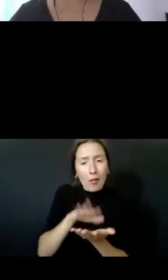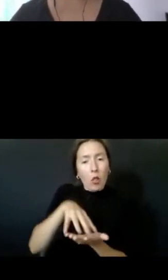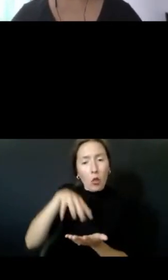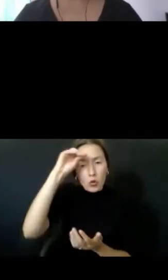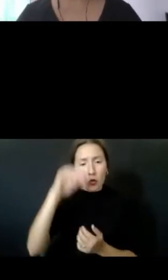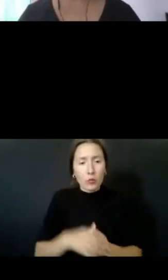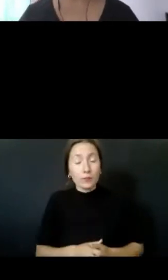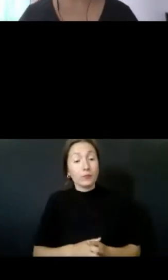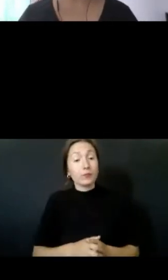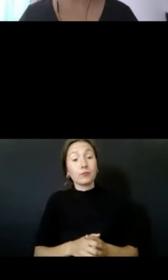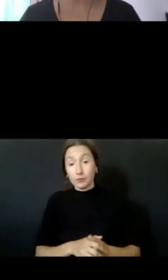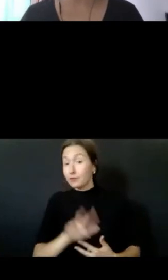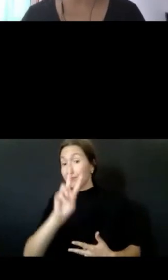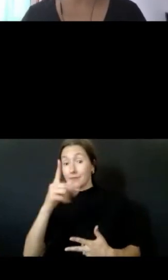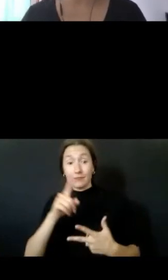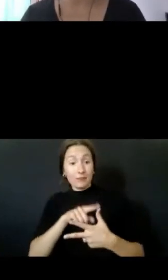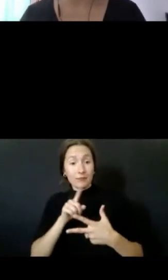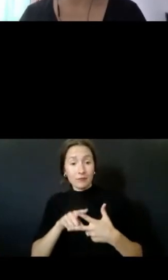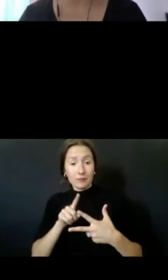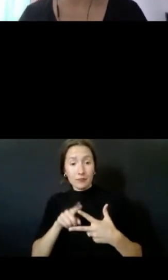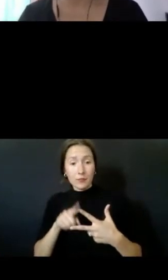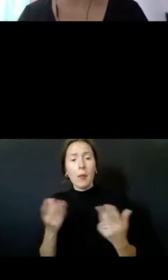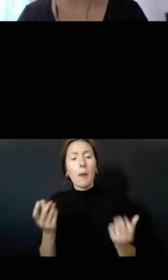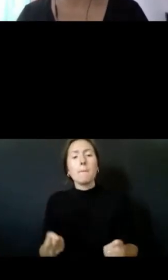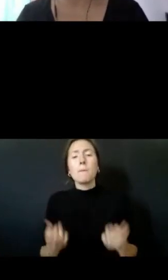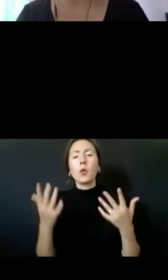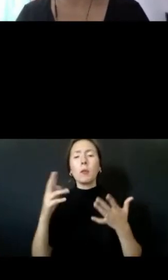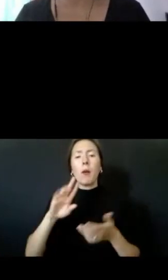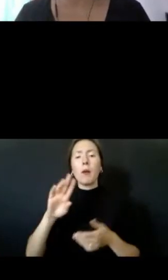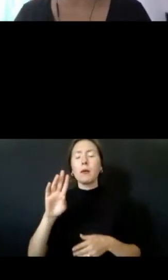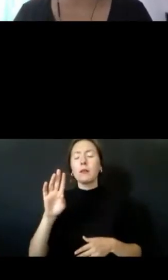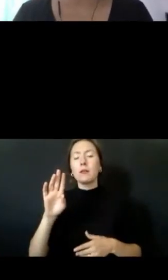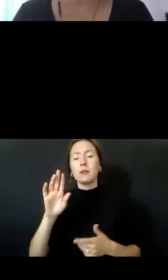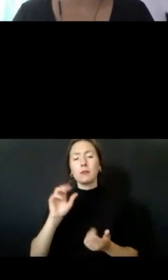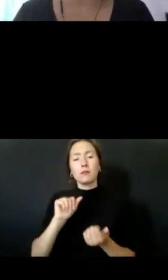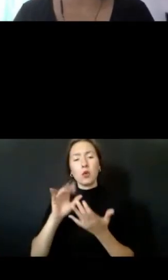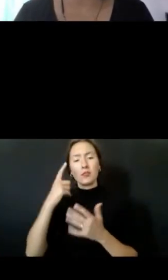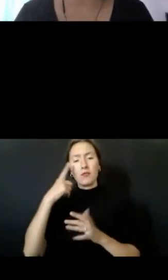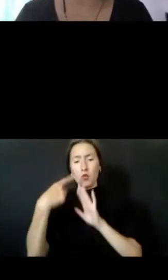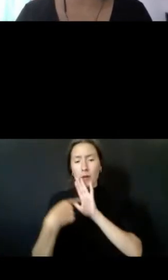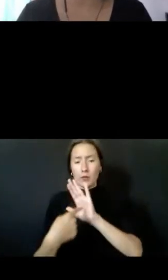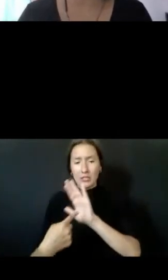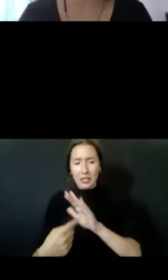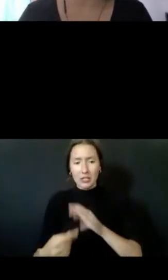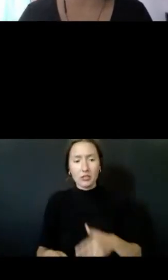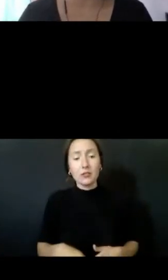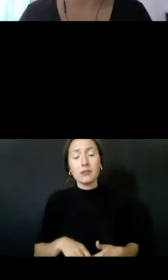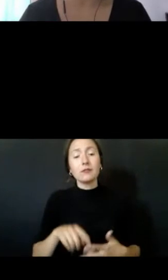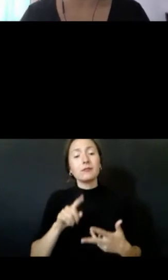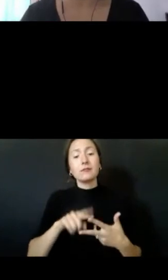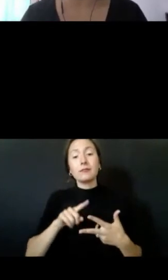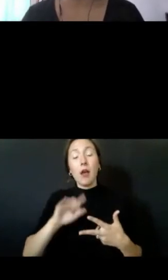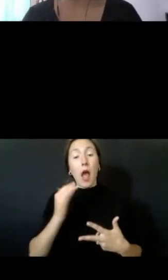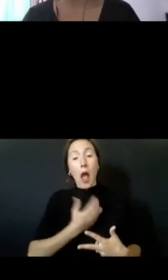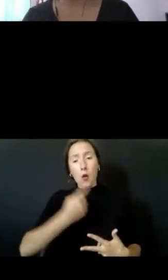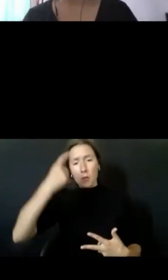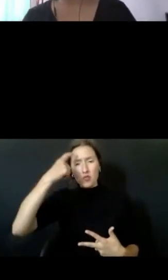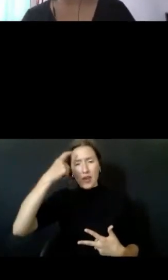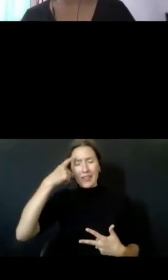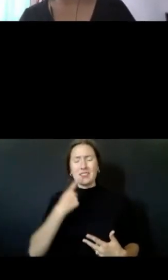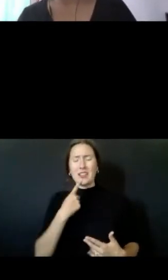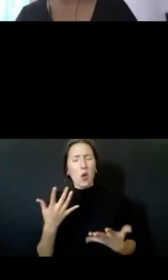more we can tap into why people are motivated, the more engaged they are and the more that they're willing to learn.